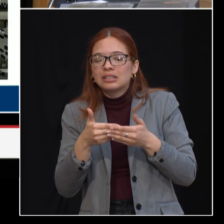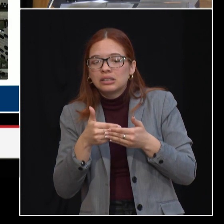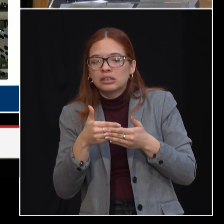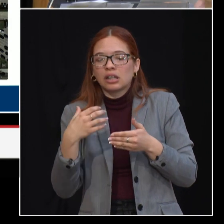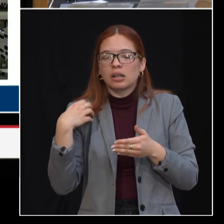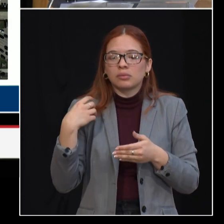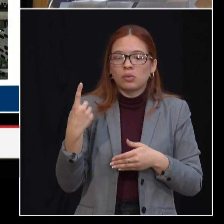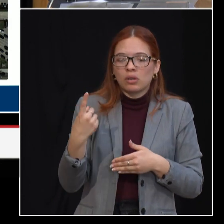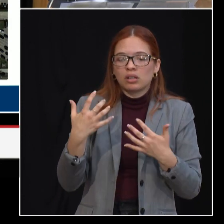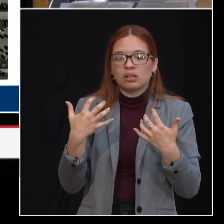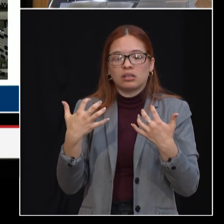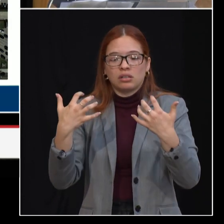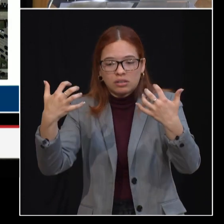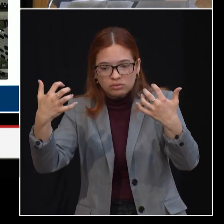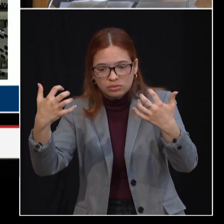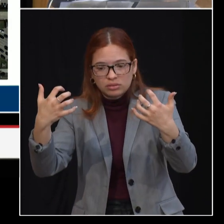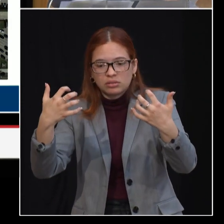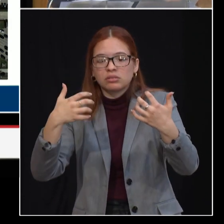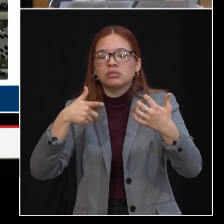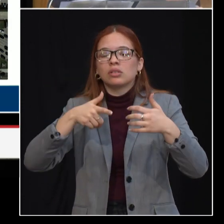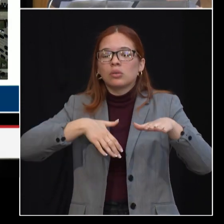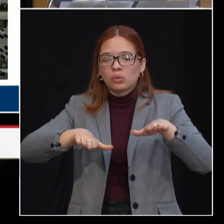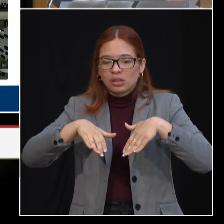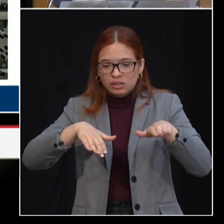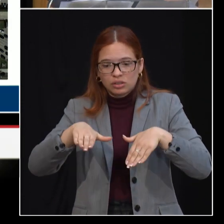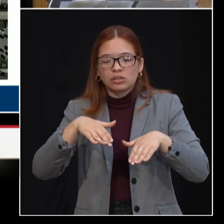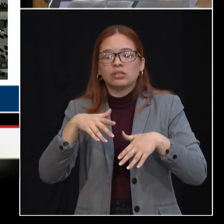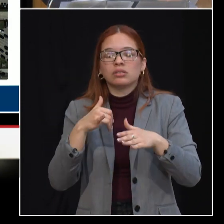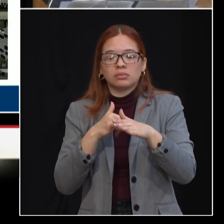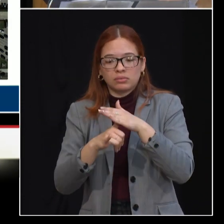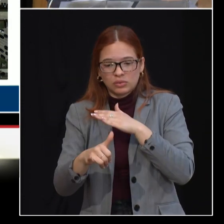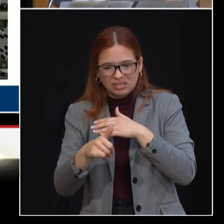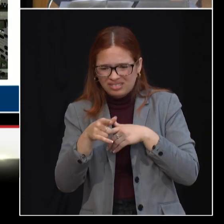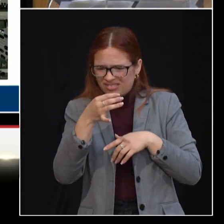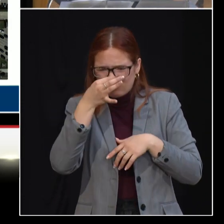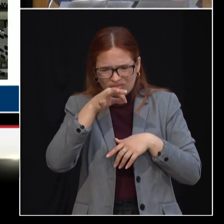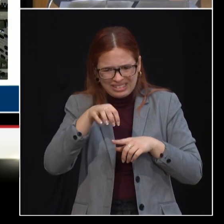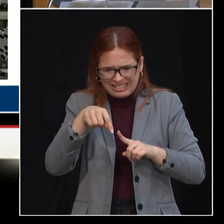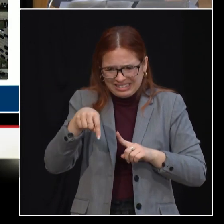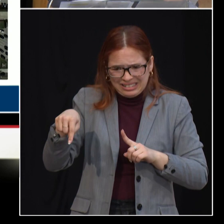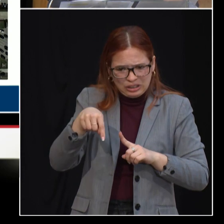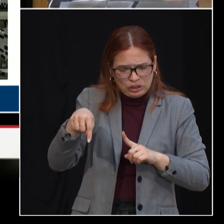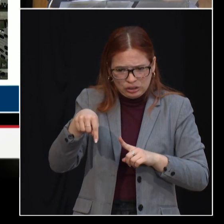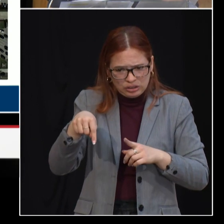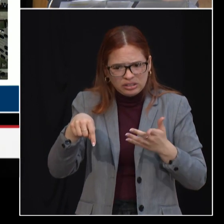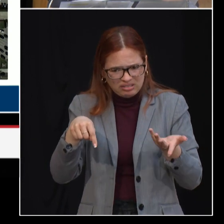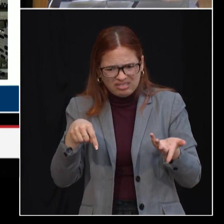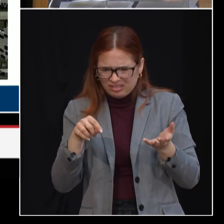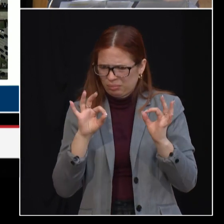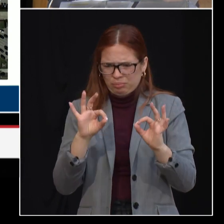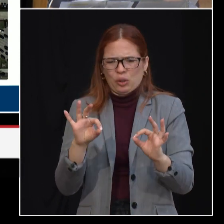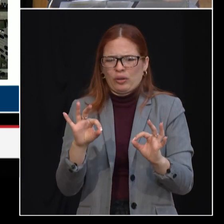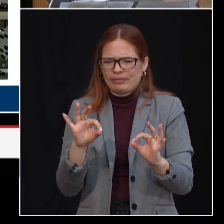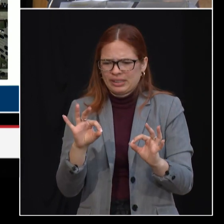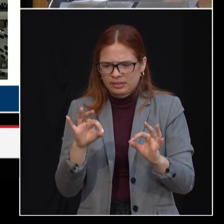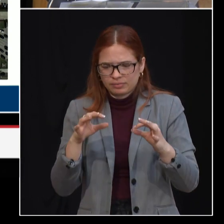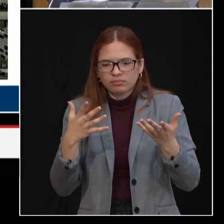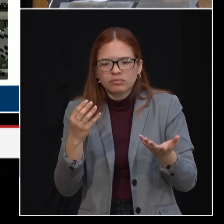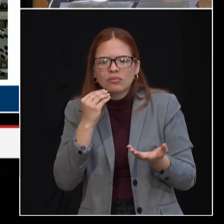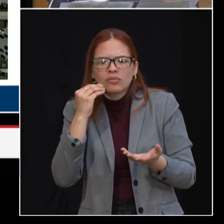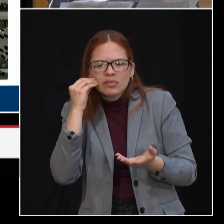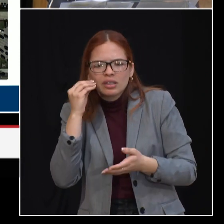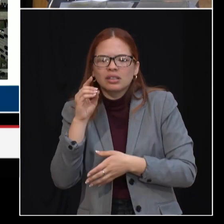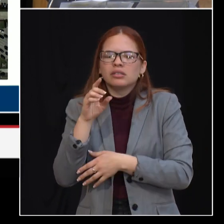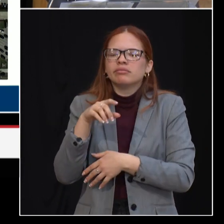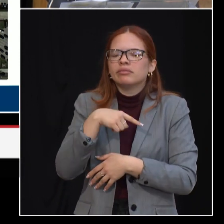3 metros, including the one we're at. It's actually just across the street. This is an ideal site to provide housing in downtown with the